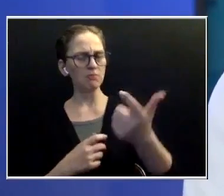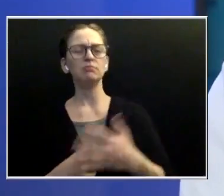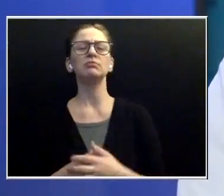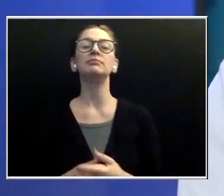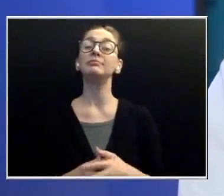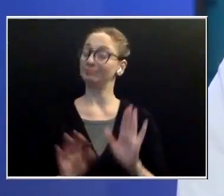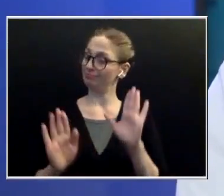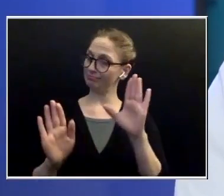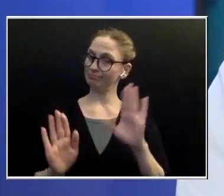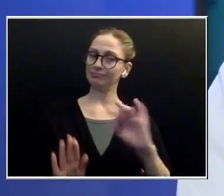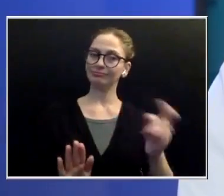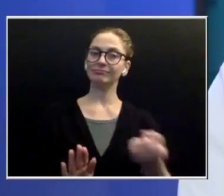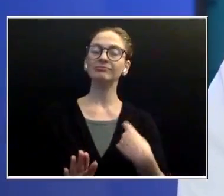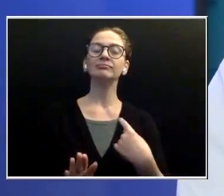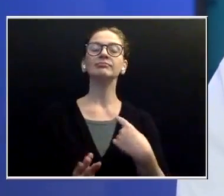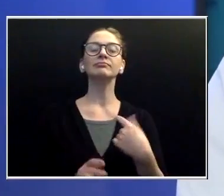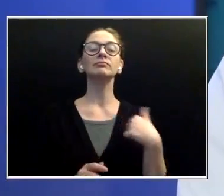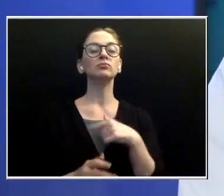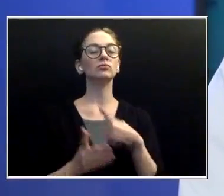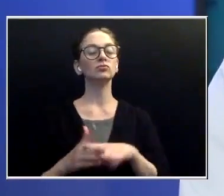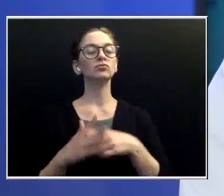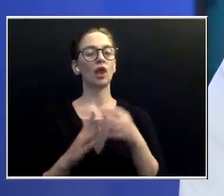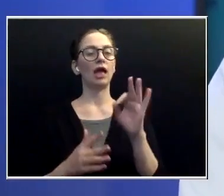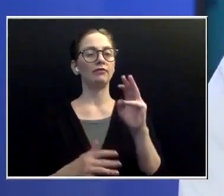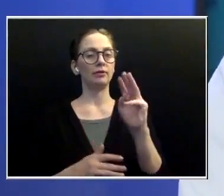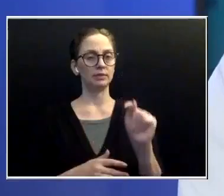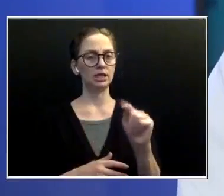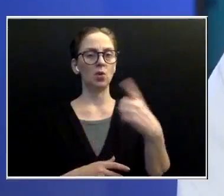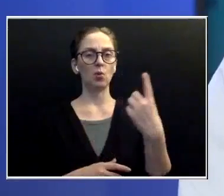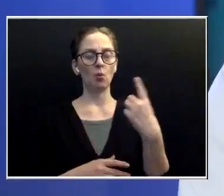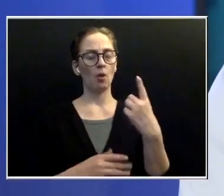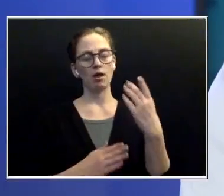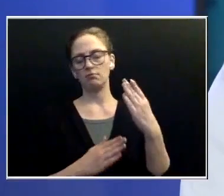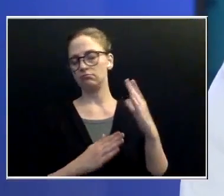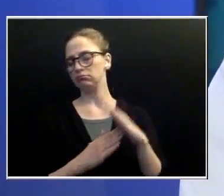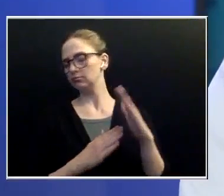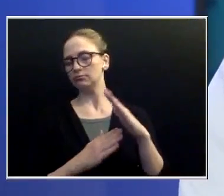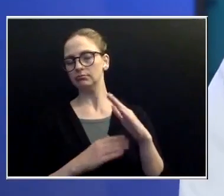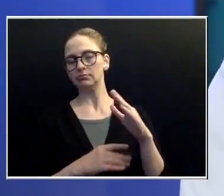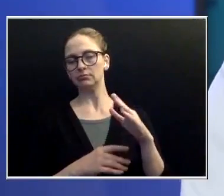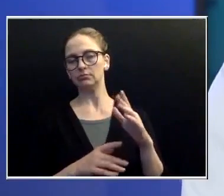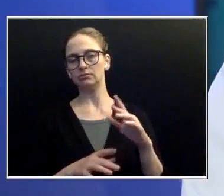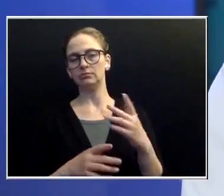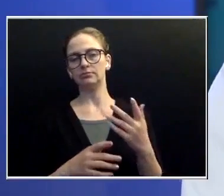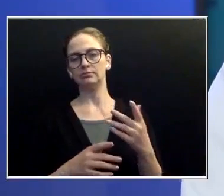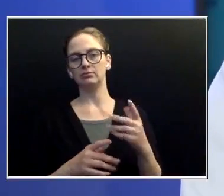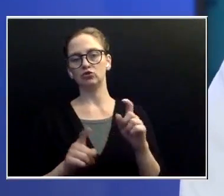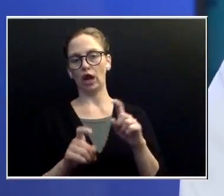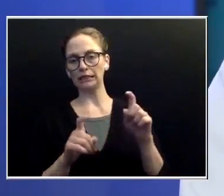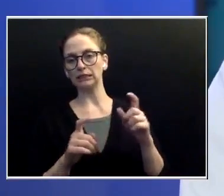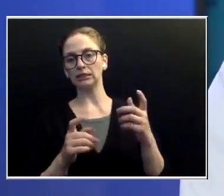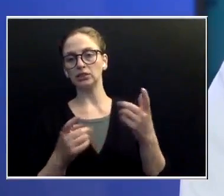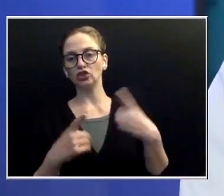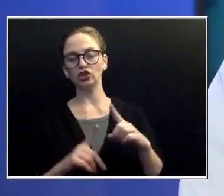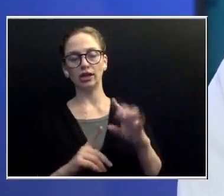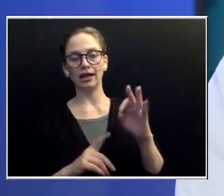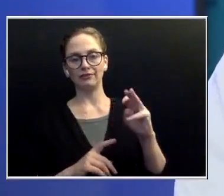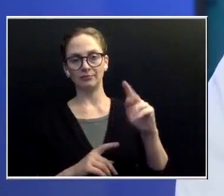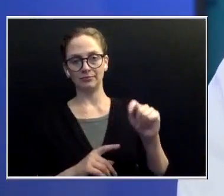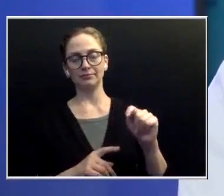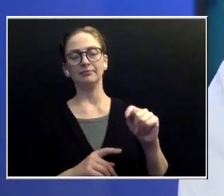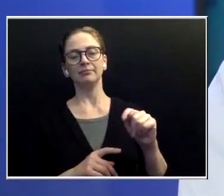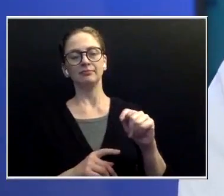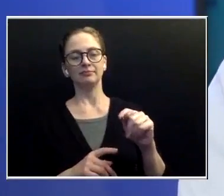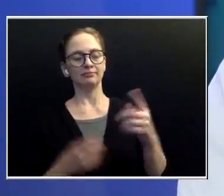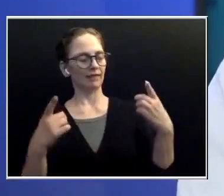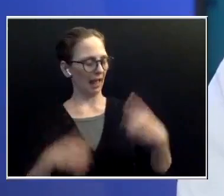doing FMTs, actually the first one of the landmark trials in the FMT field happened in 2013, and actually in that one, actually when we were